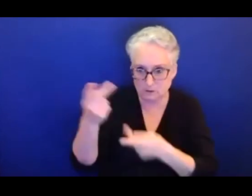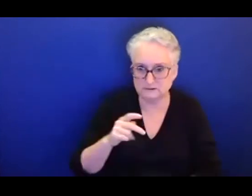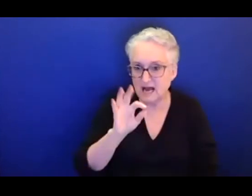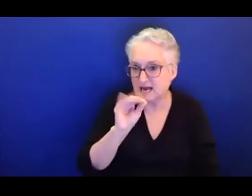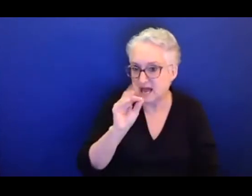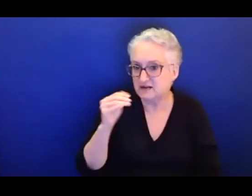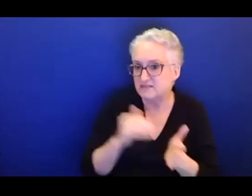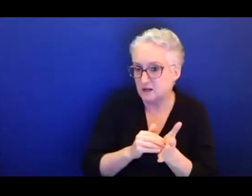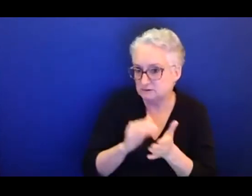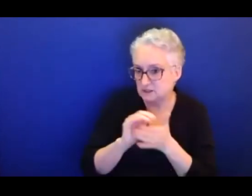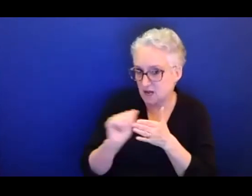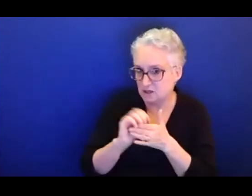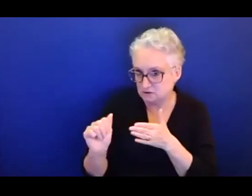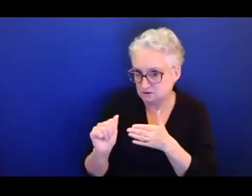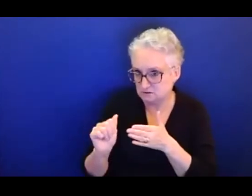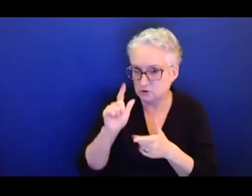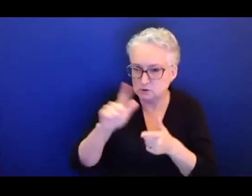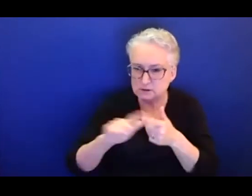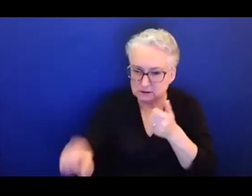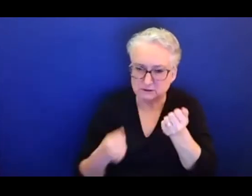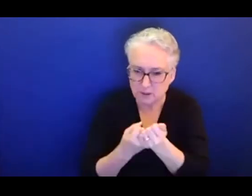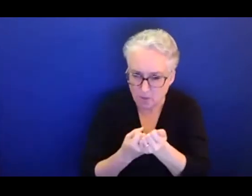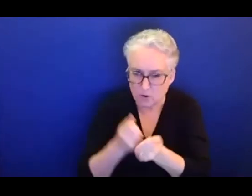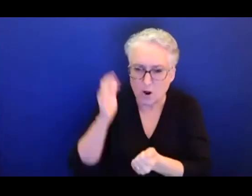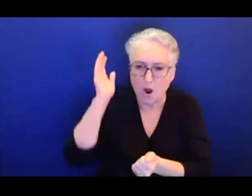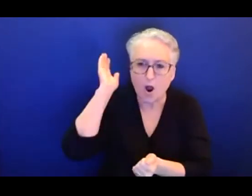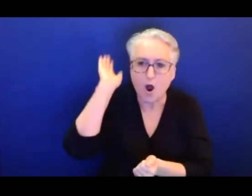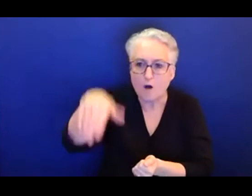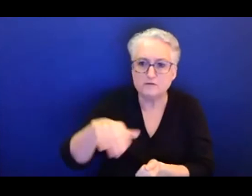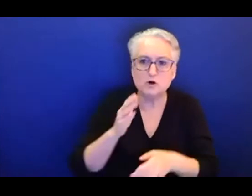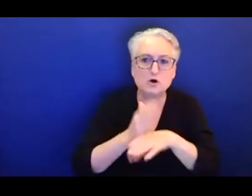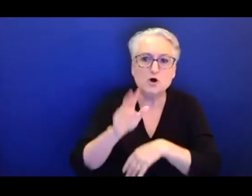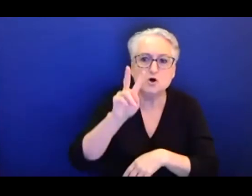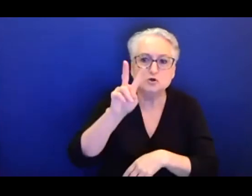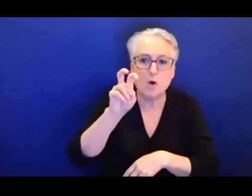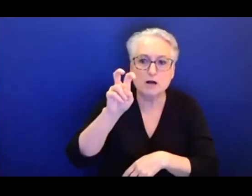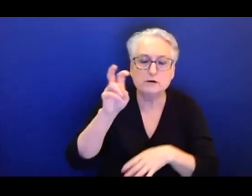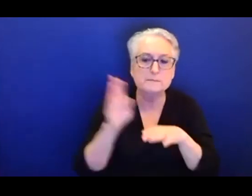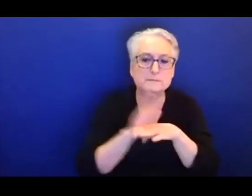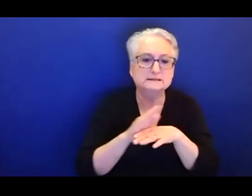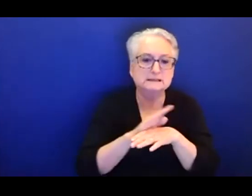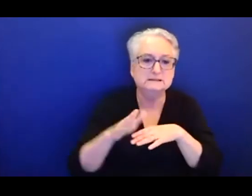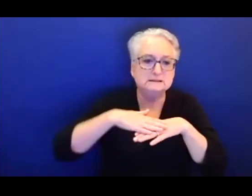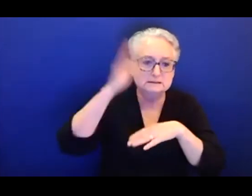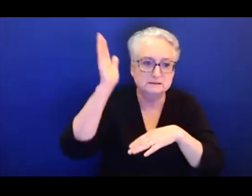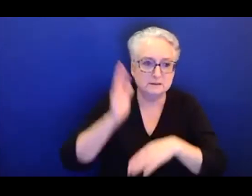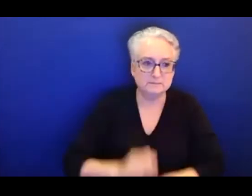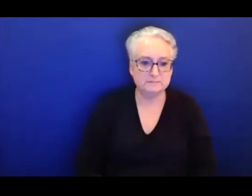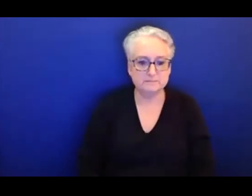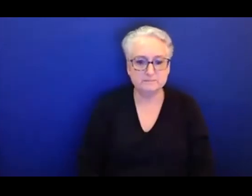businesses assisted. When I say assisted, was this past year. Mayor's Leadership Training